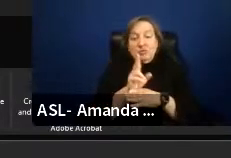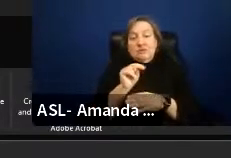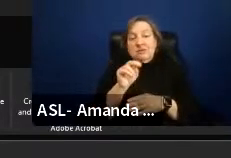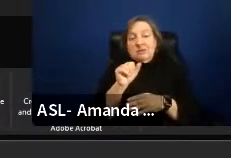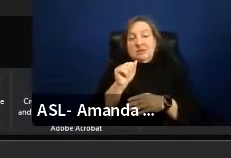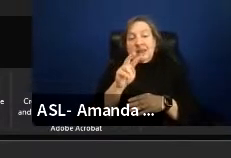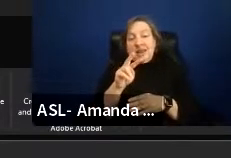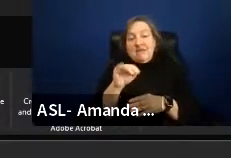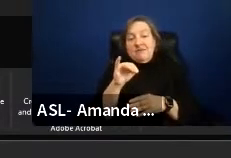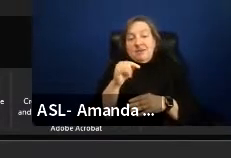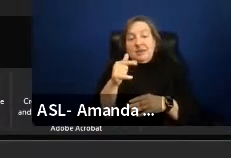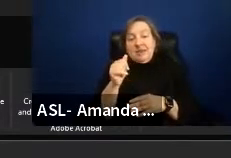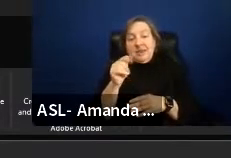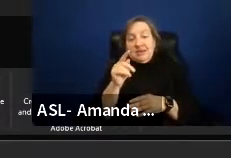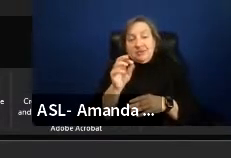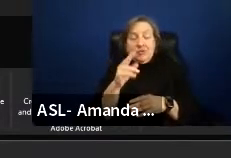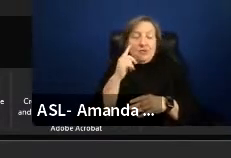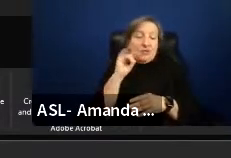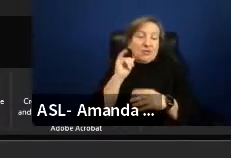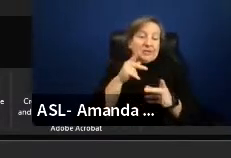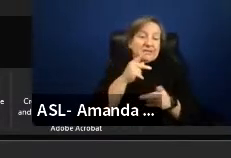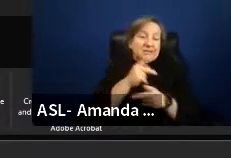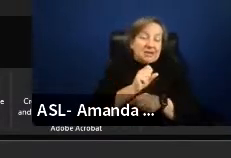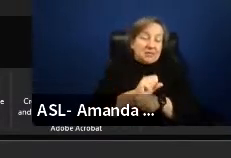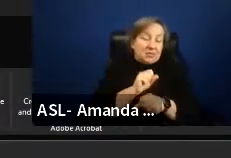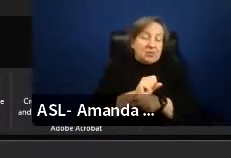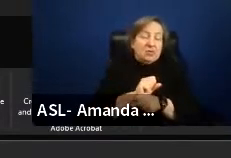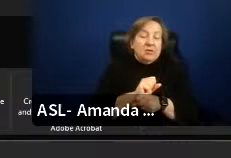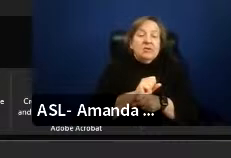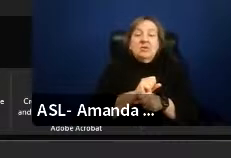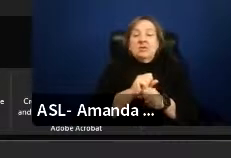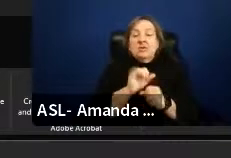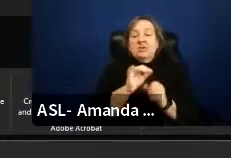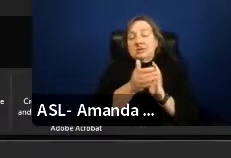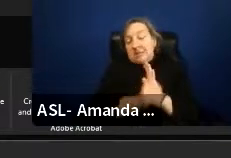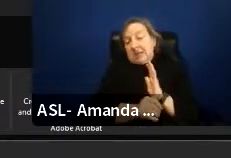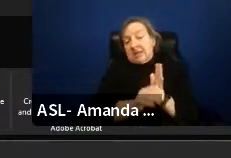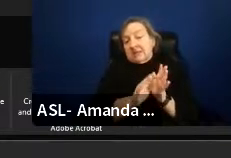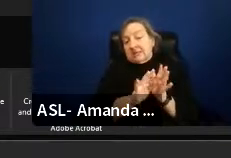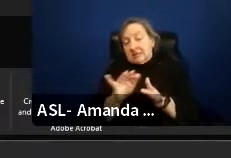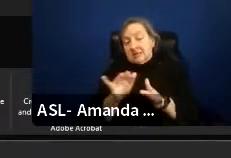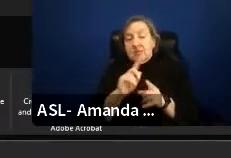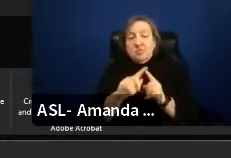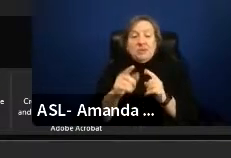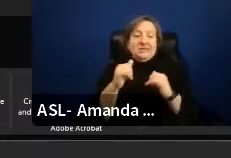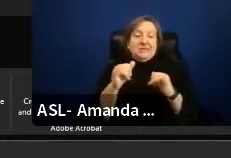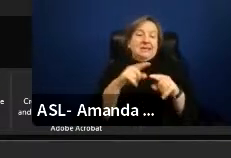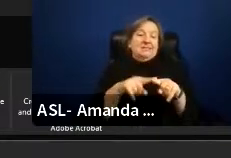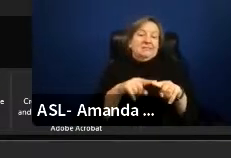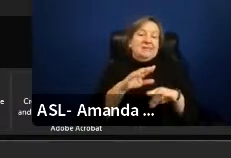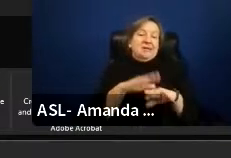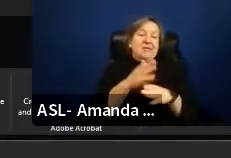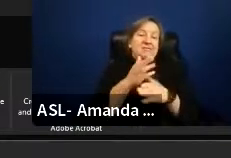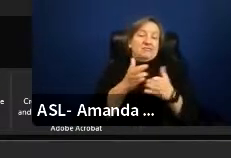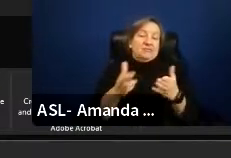navigator basically for this kind of work, so it has that kind of skill set, but is still relying on the